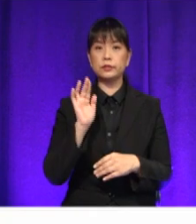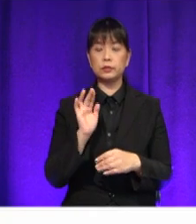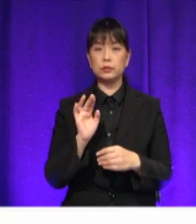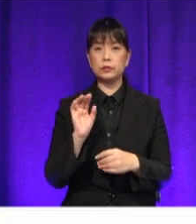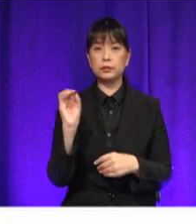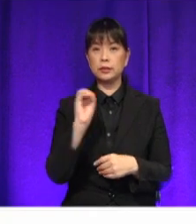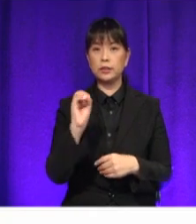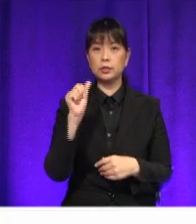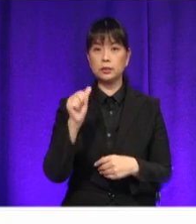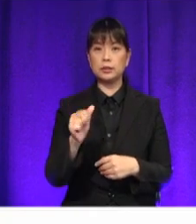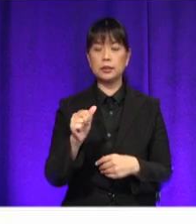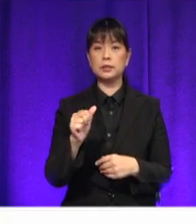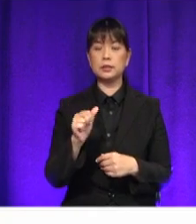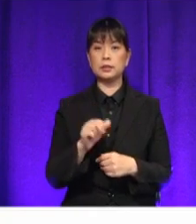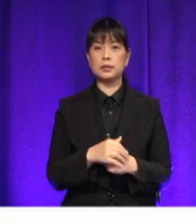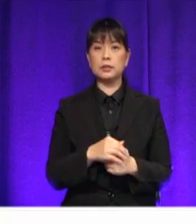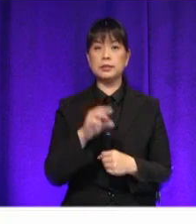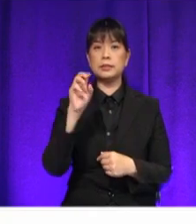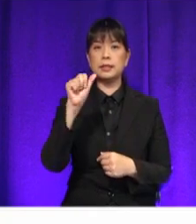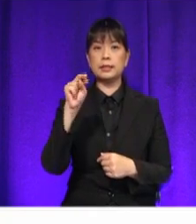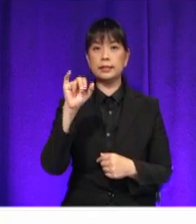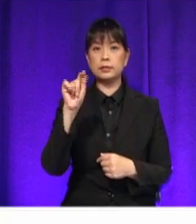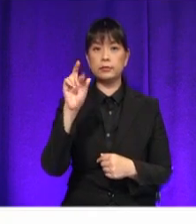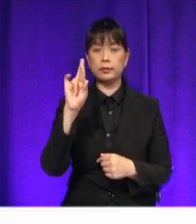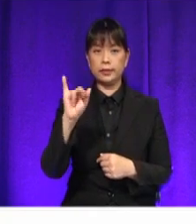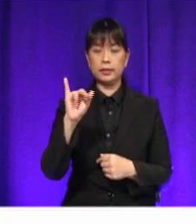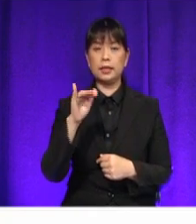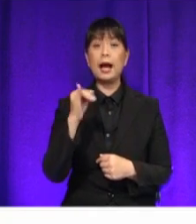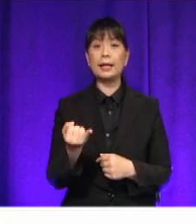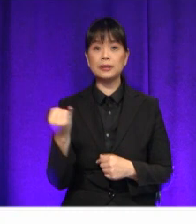sanitary items, which are